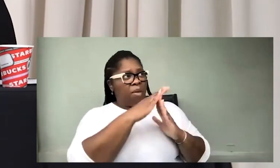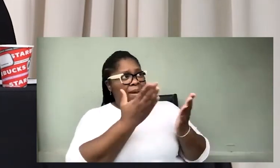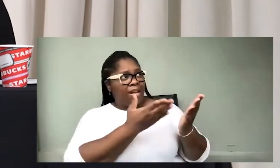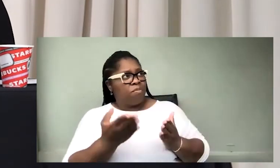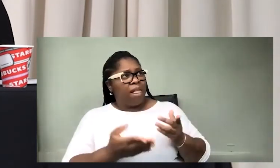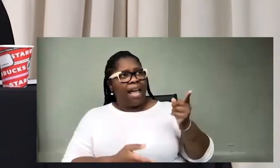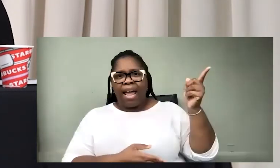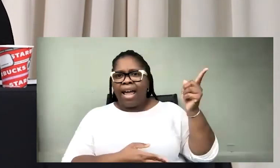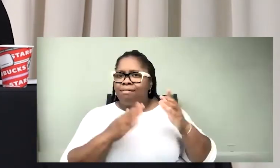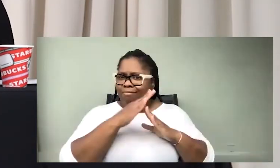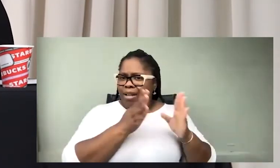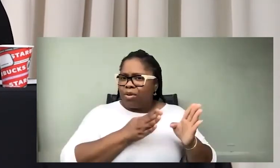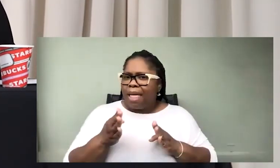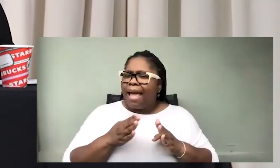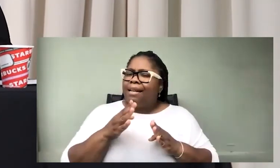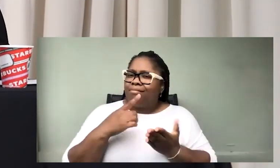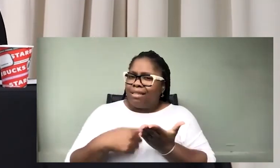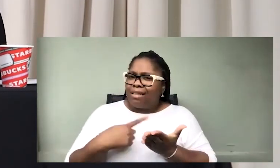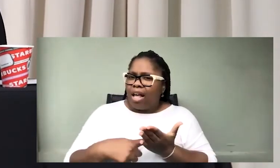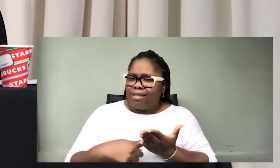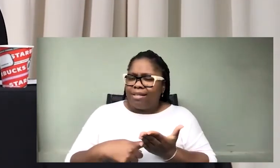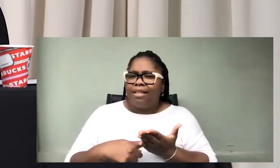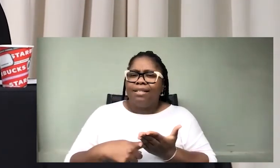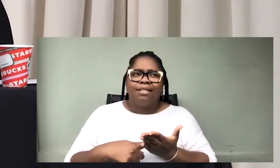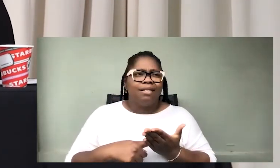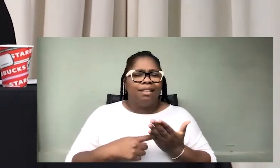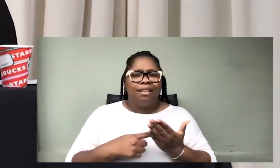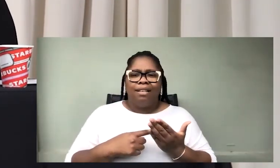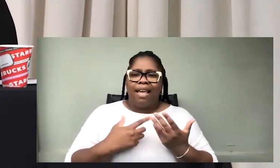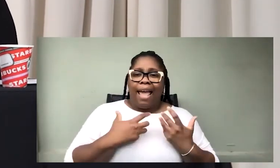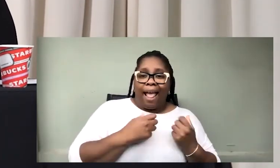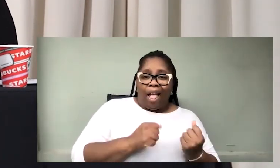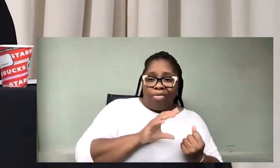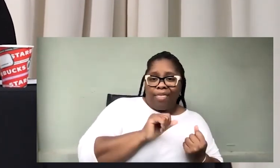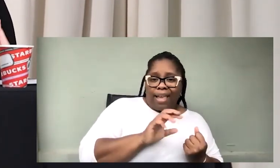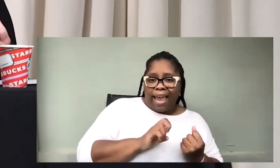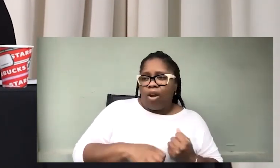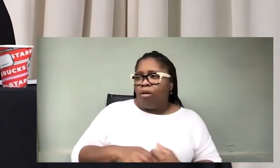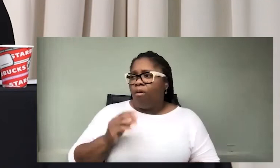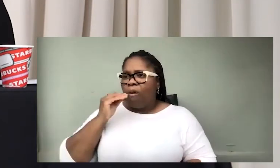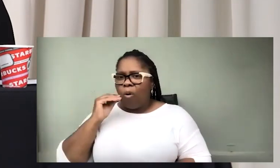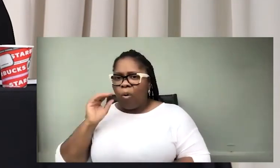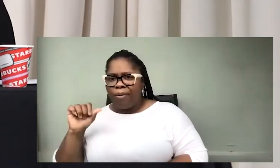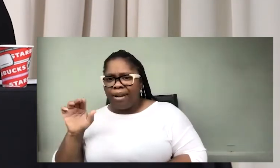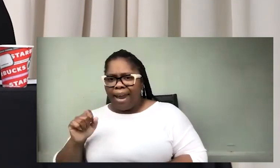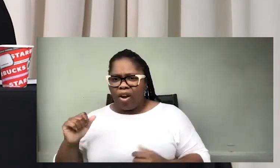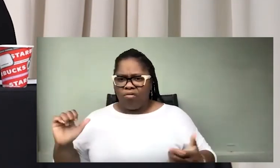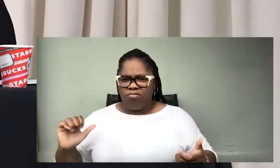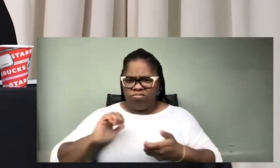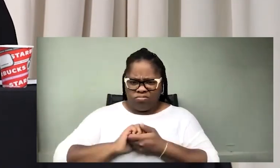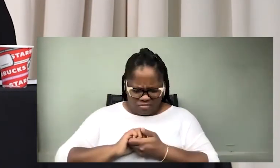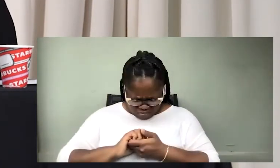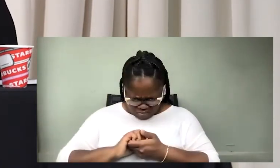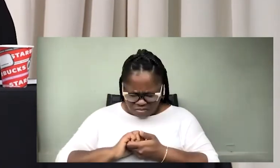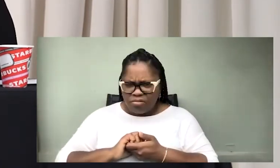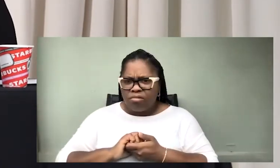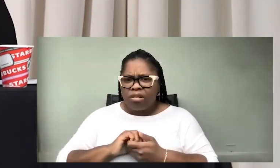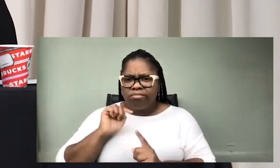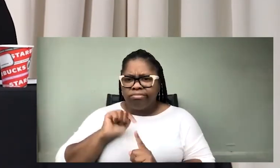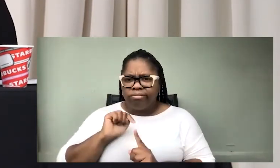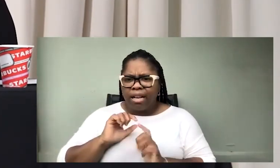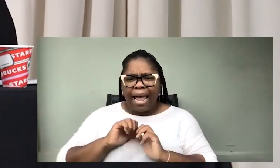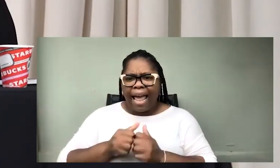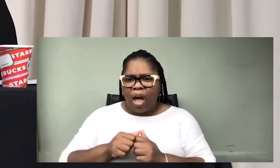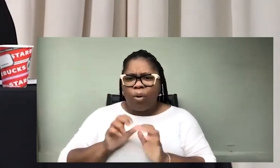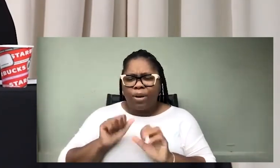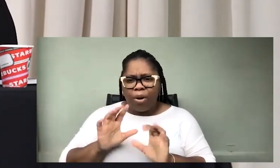about the bridge between healthcare and home care. So how can we bring those services in the home so that people